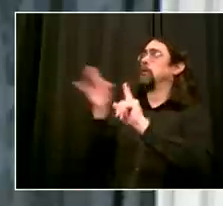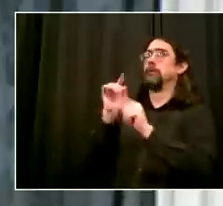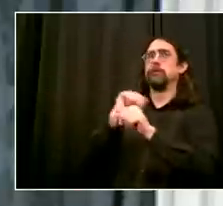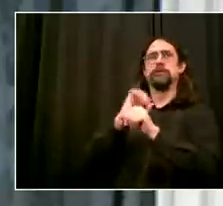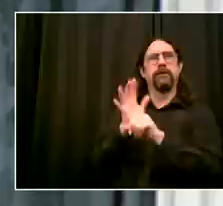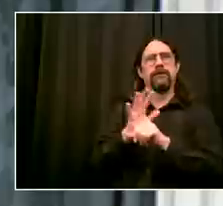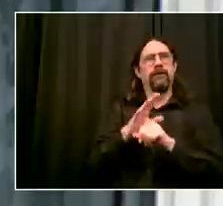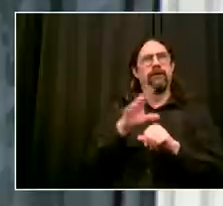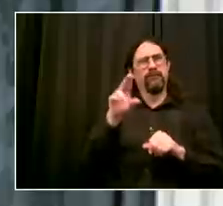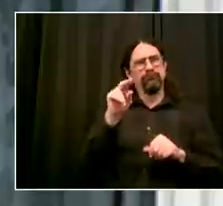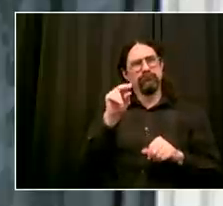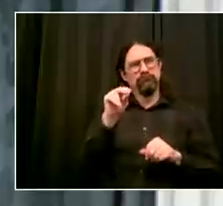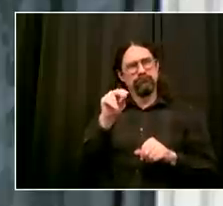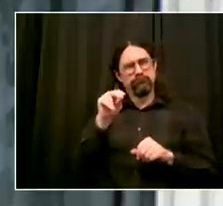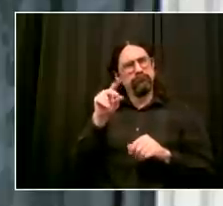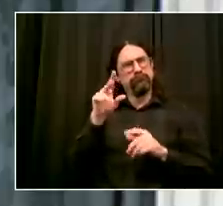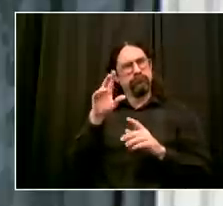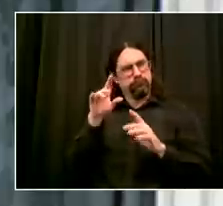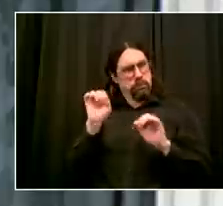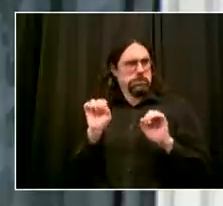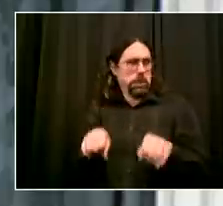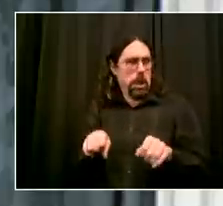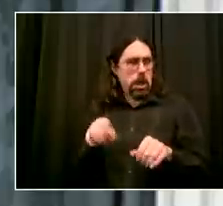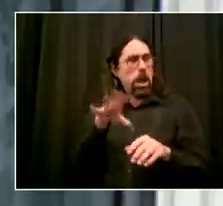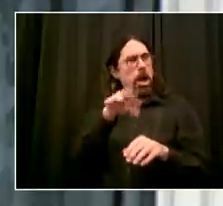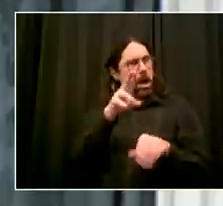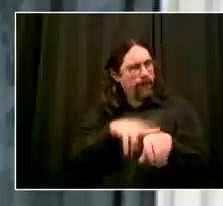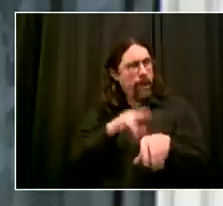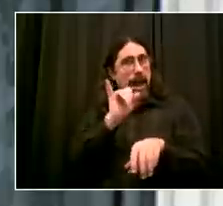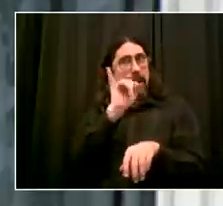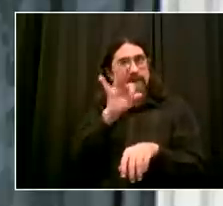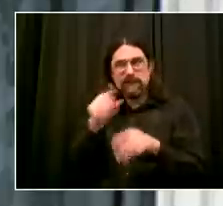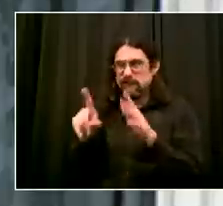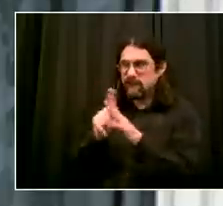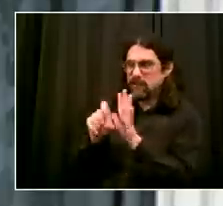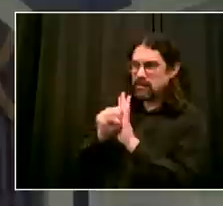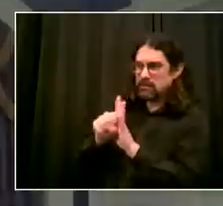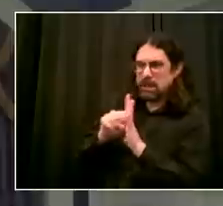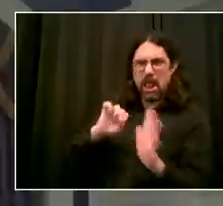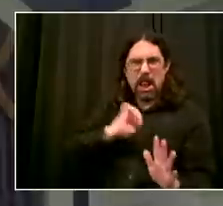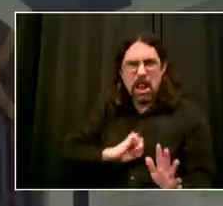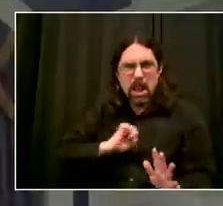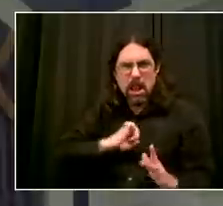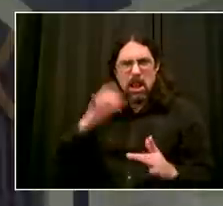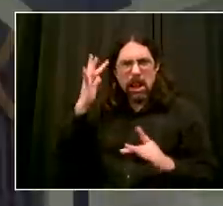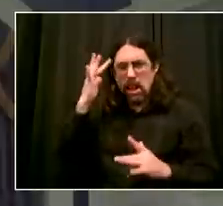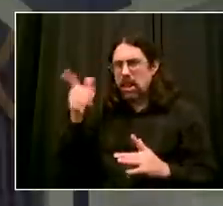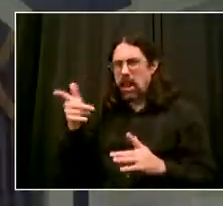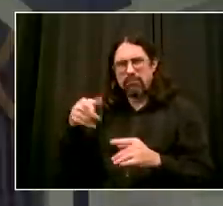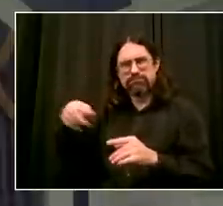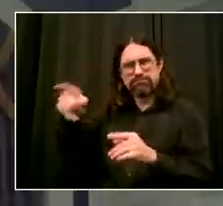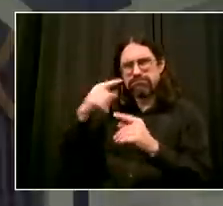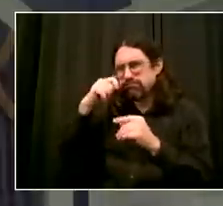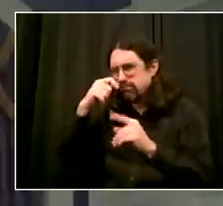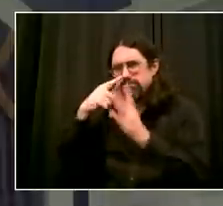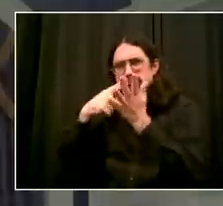routine testing in schools, that's the rationale for the difference. Go ahead.